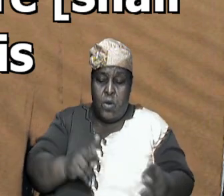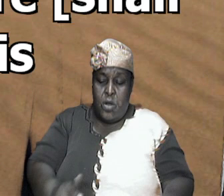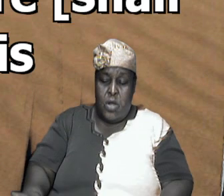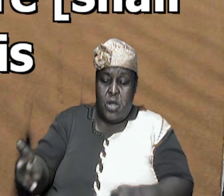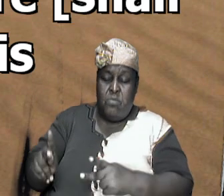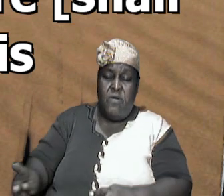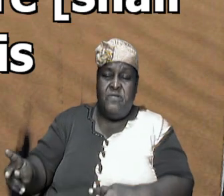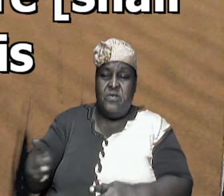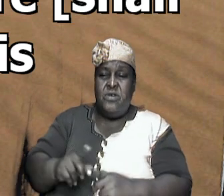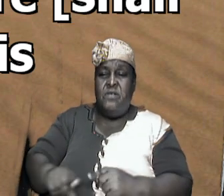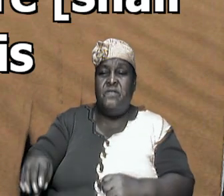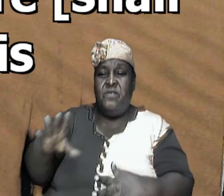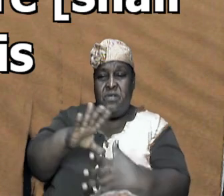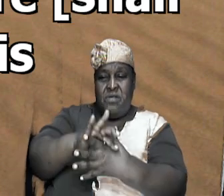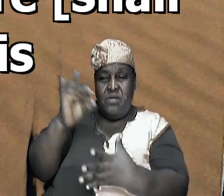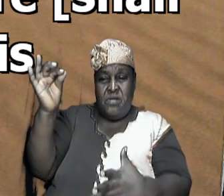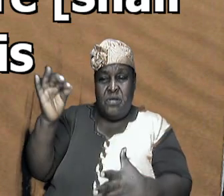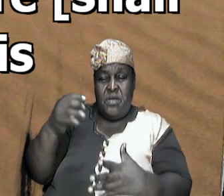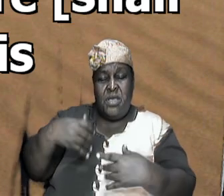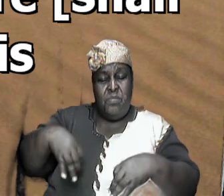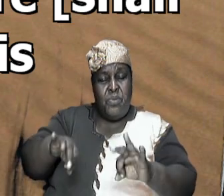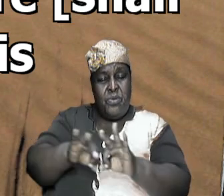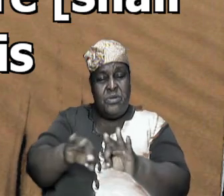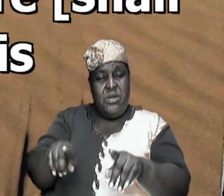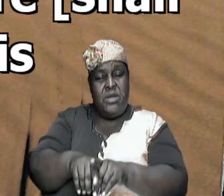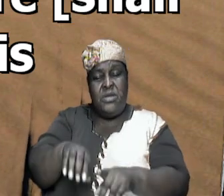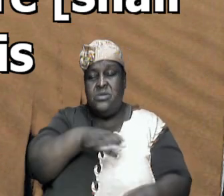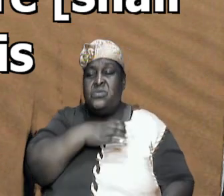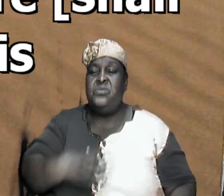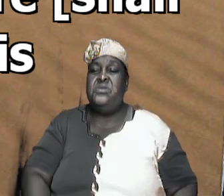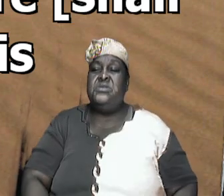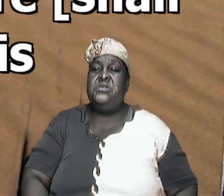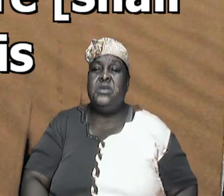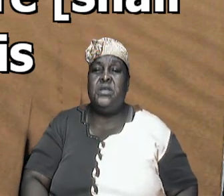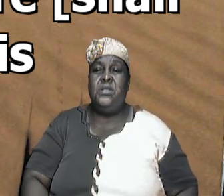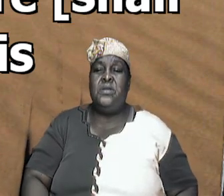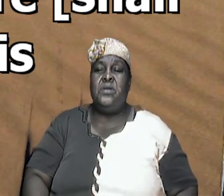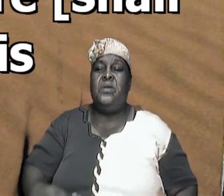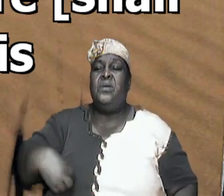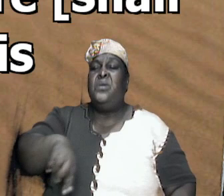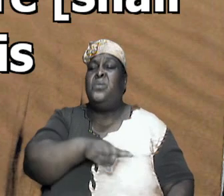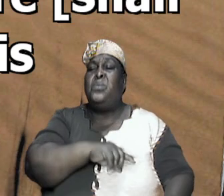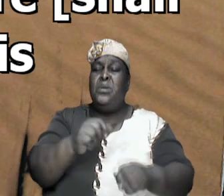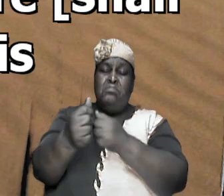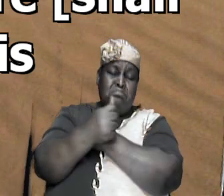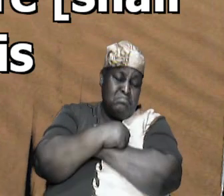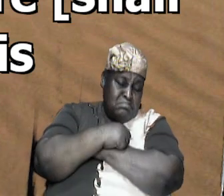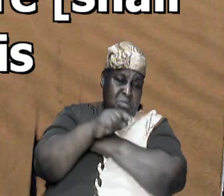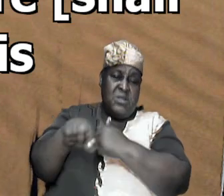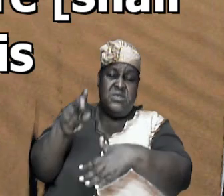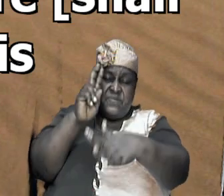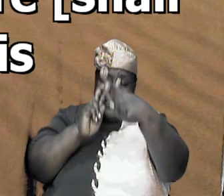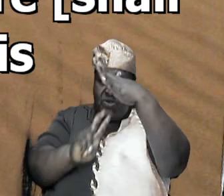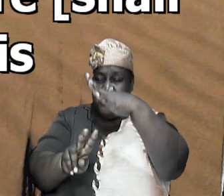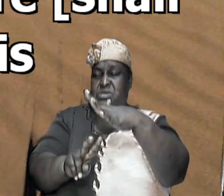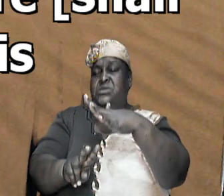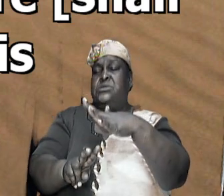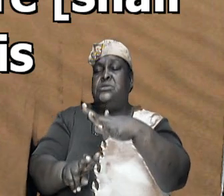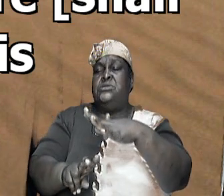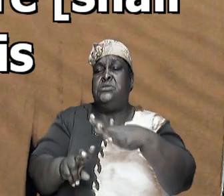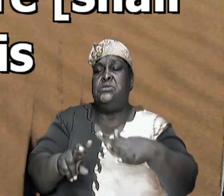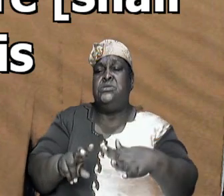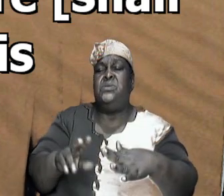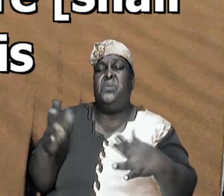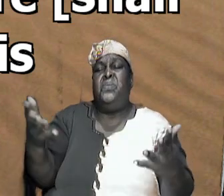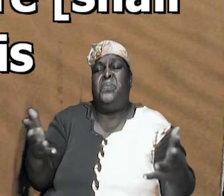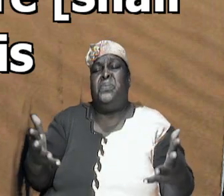so it is important as Christians that we embrace this vision and that we, you know, whatever